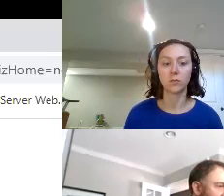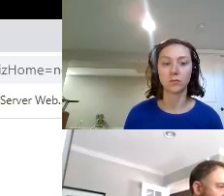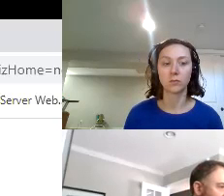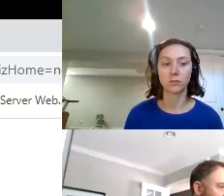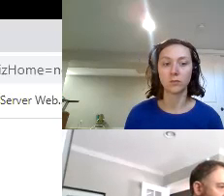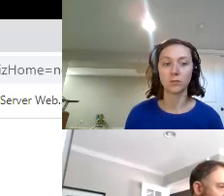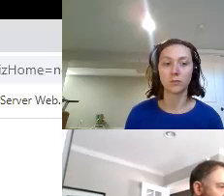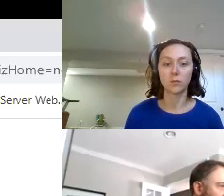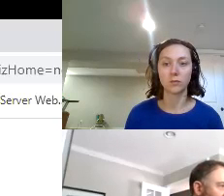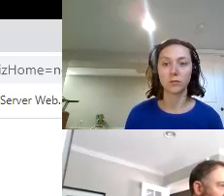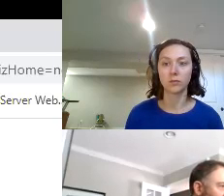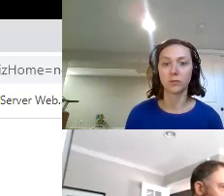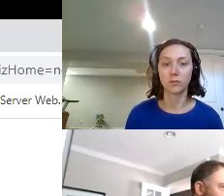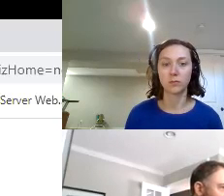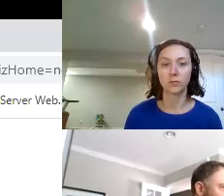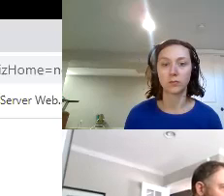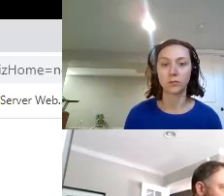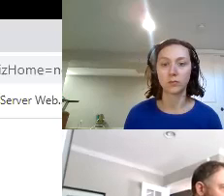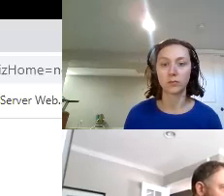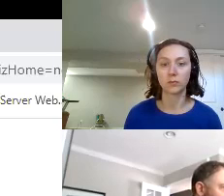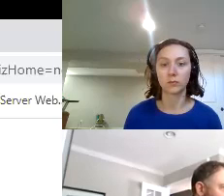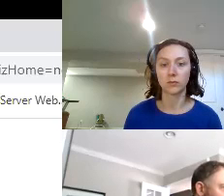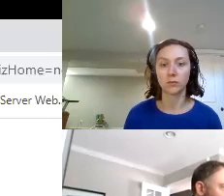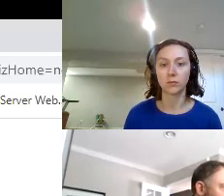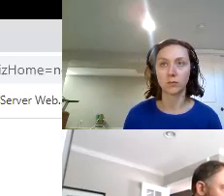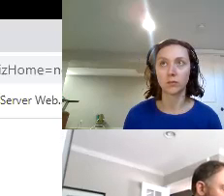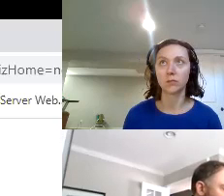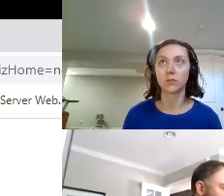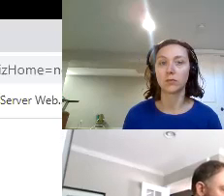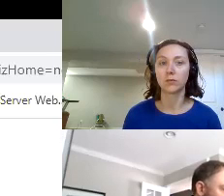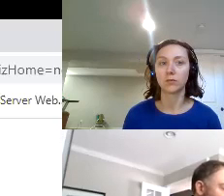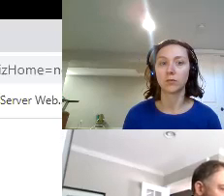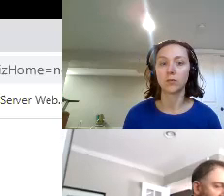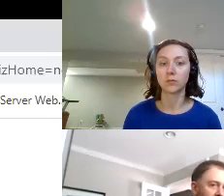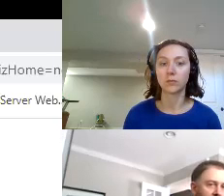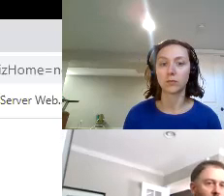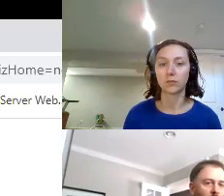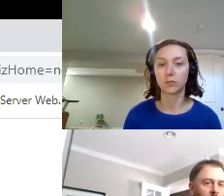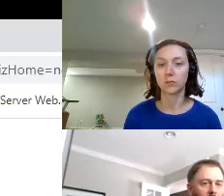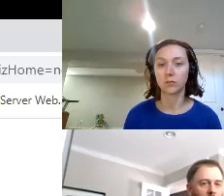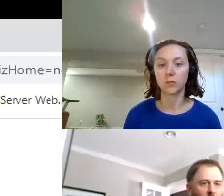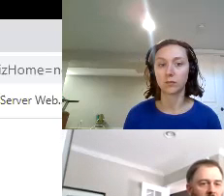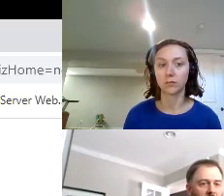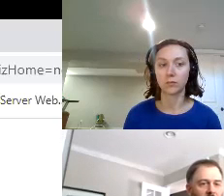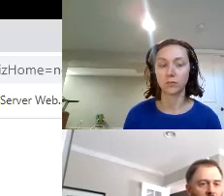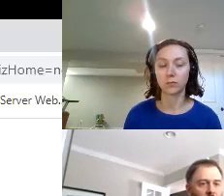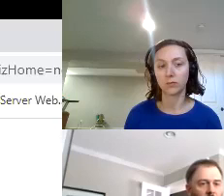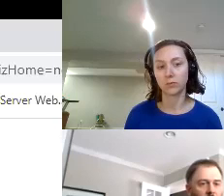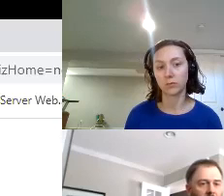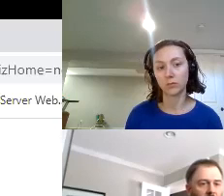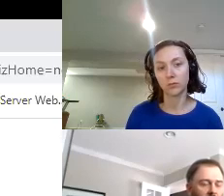times the income that the federal poverty threshold provides.